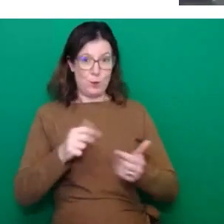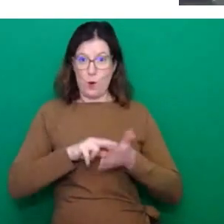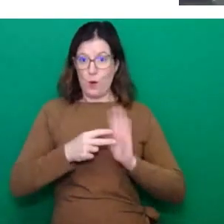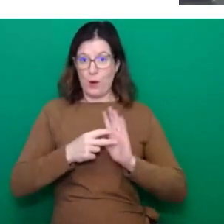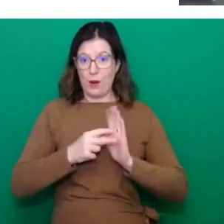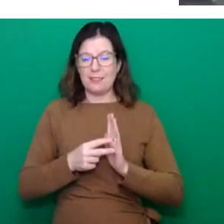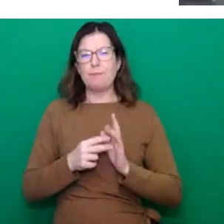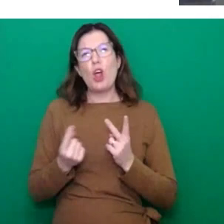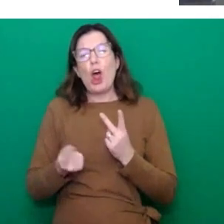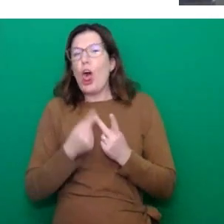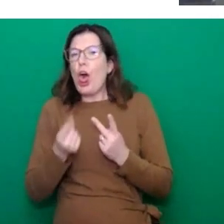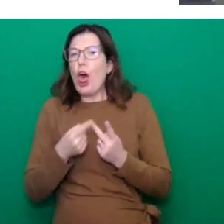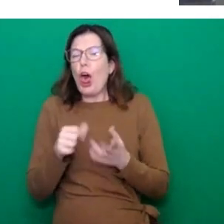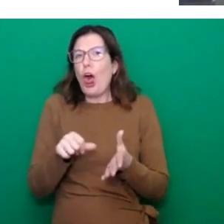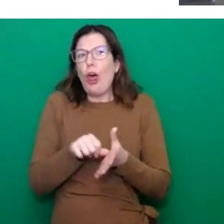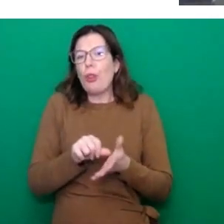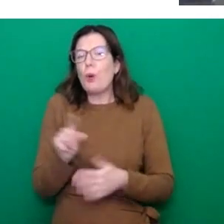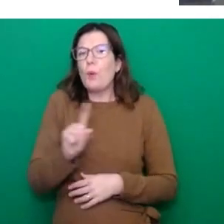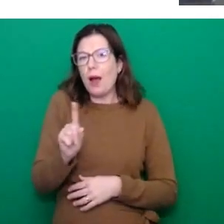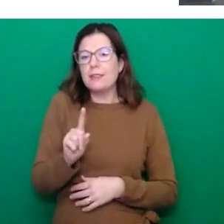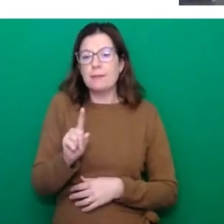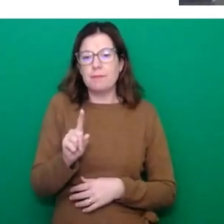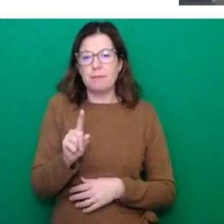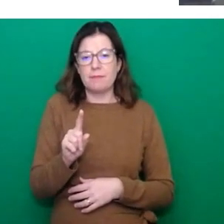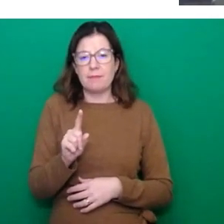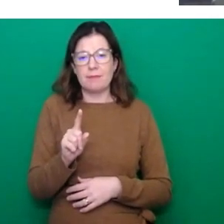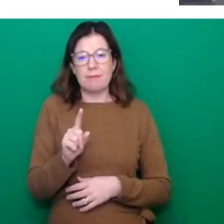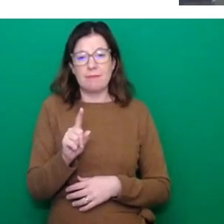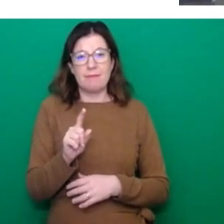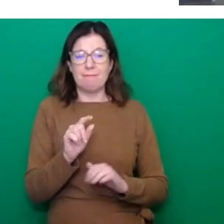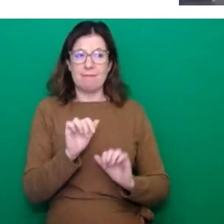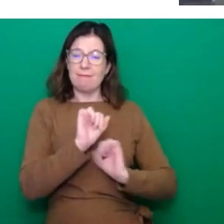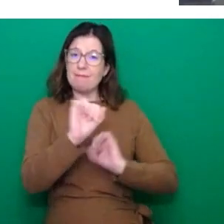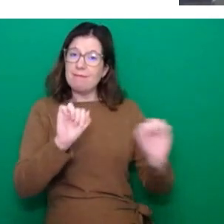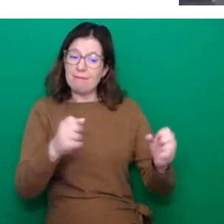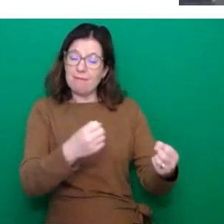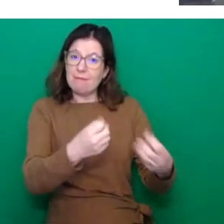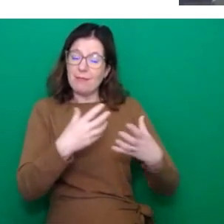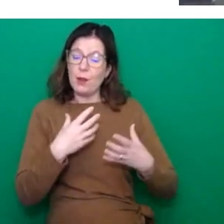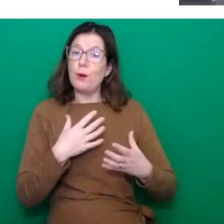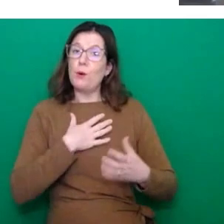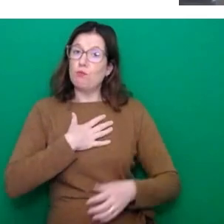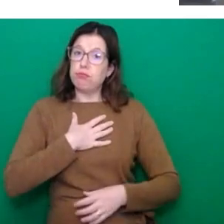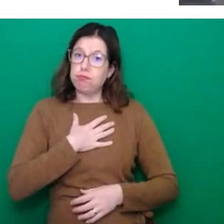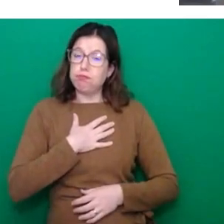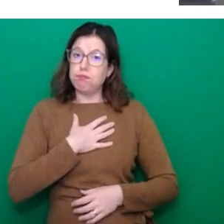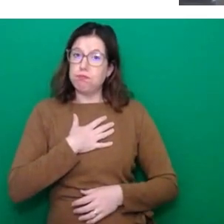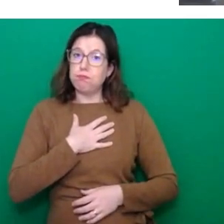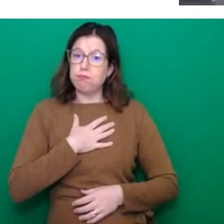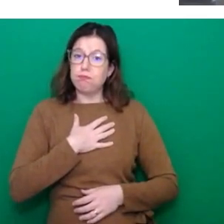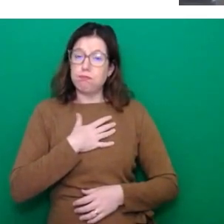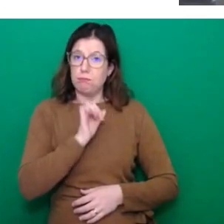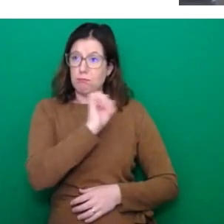Probably the other thing would be that sometimes you have to hear difficult things, that people that have been through